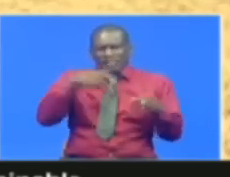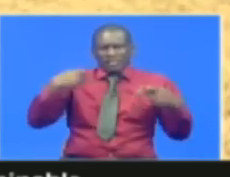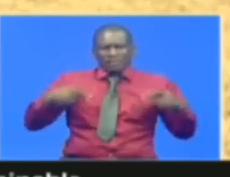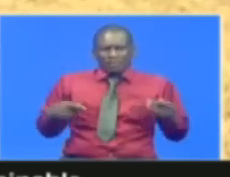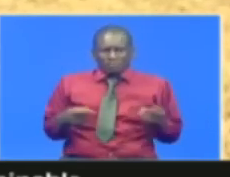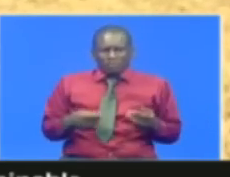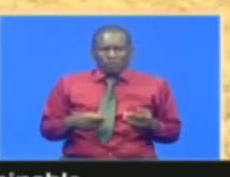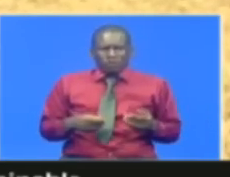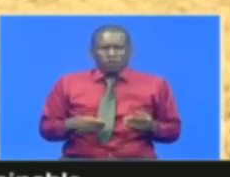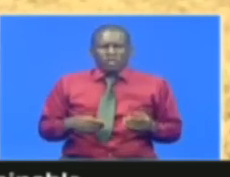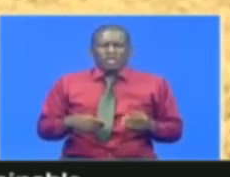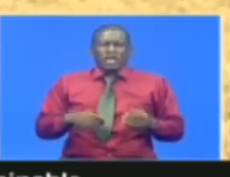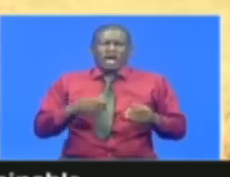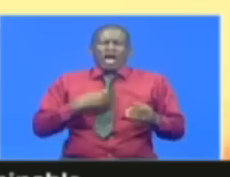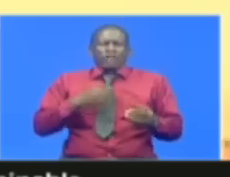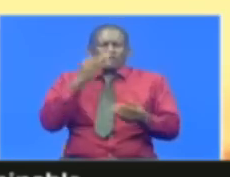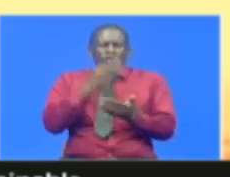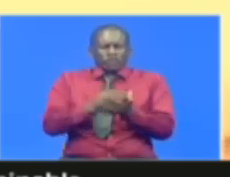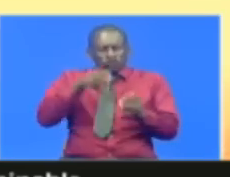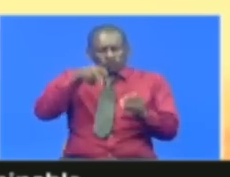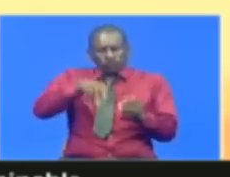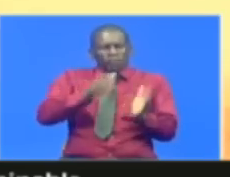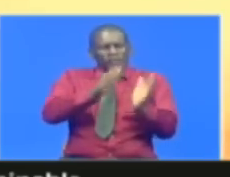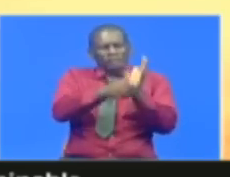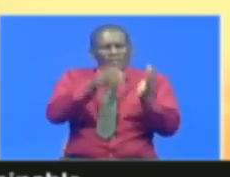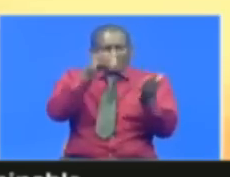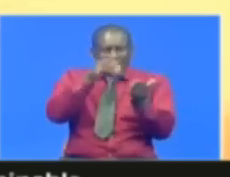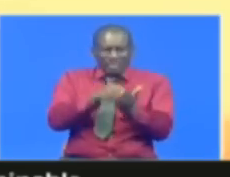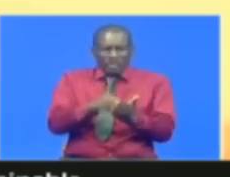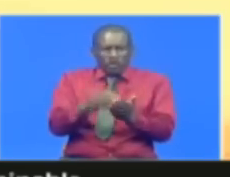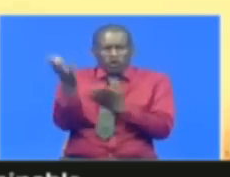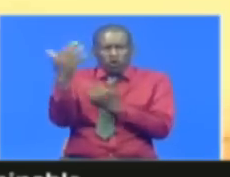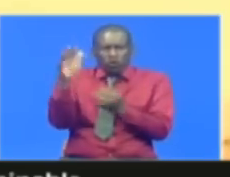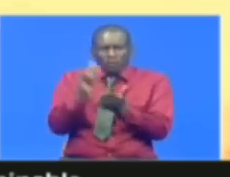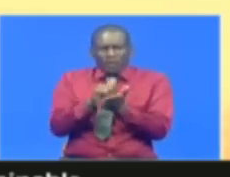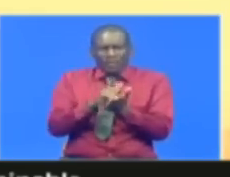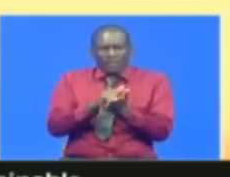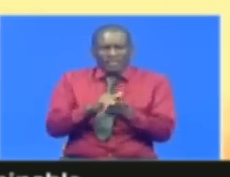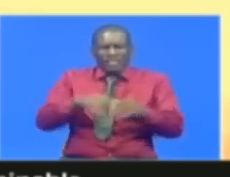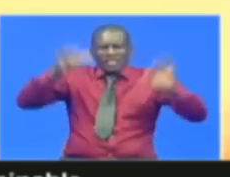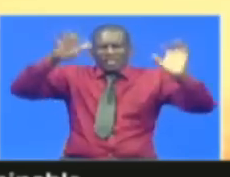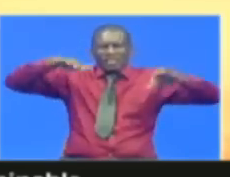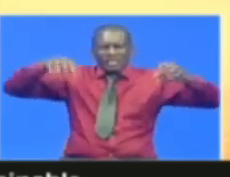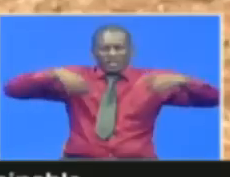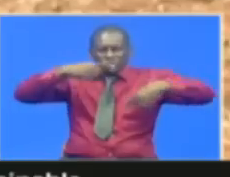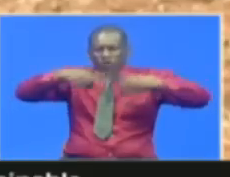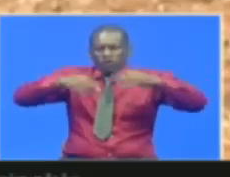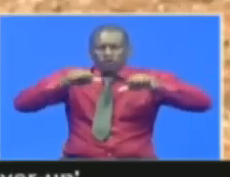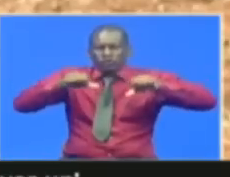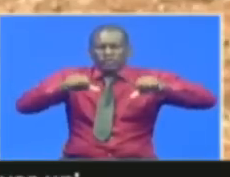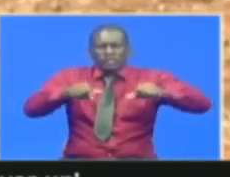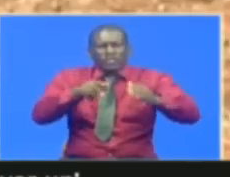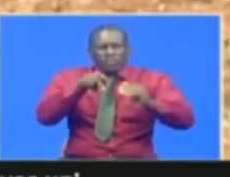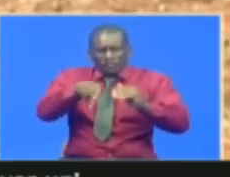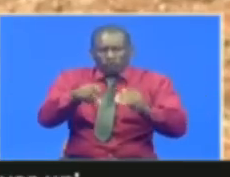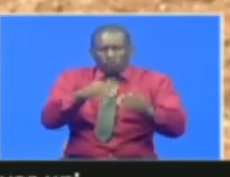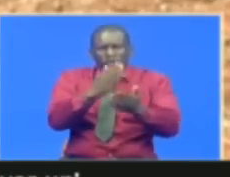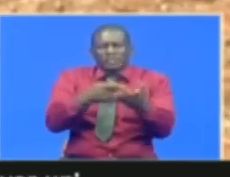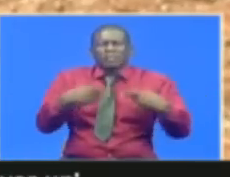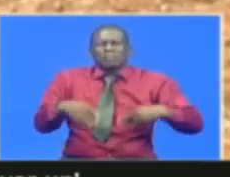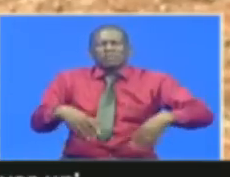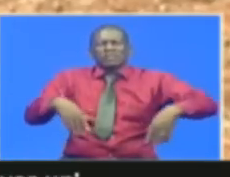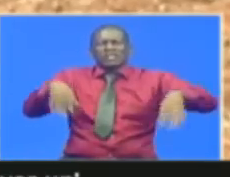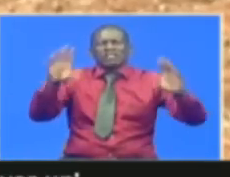leap of faith to plant maize, hoping that the rains would somehow sustain their crop. Some have given up